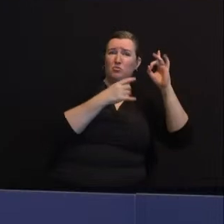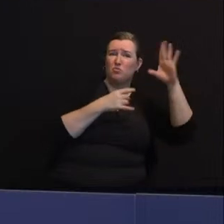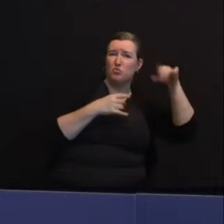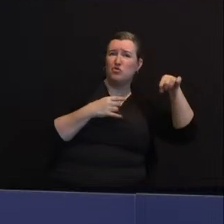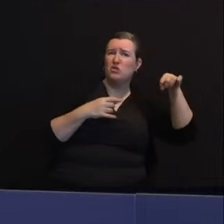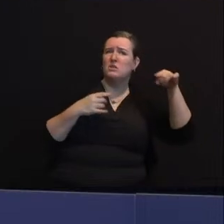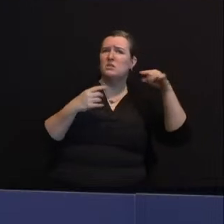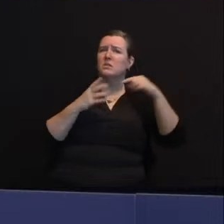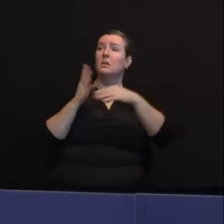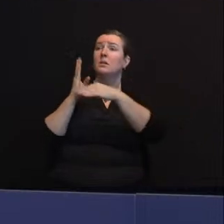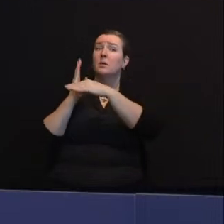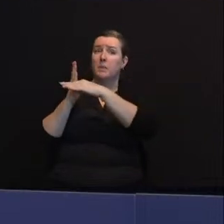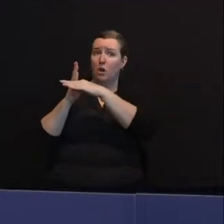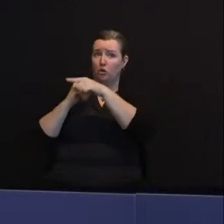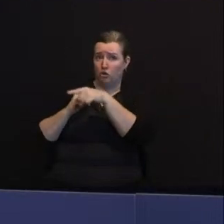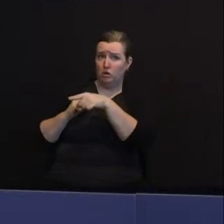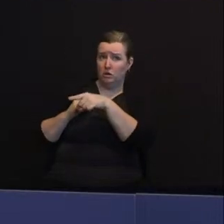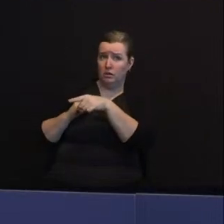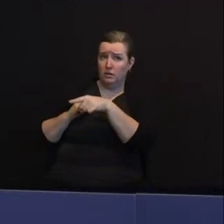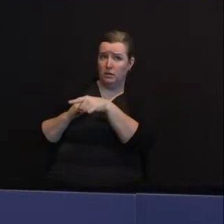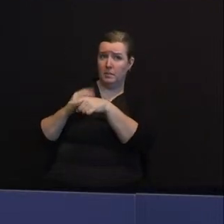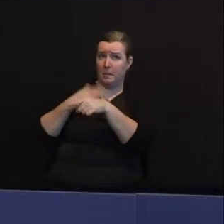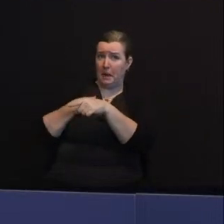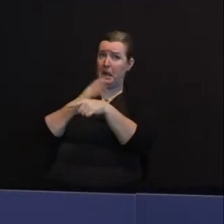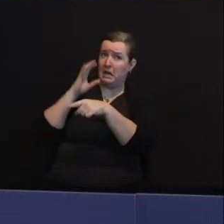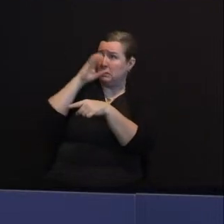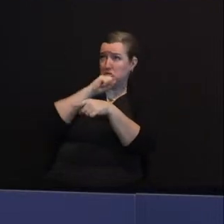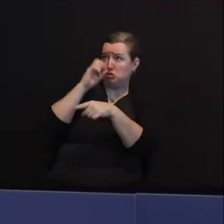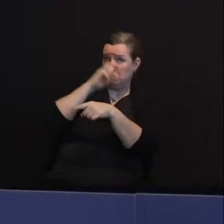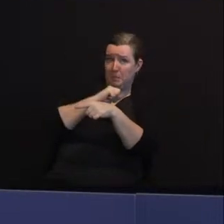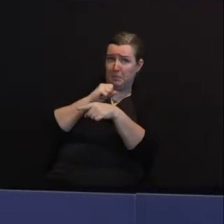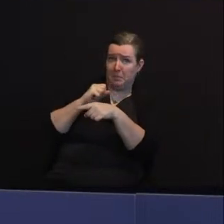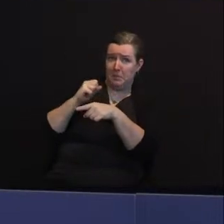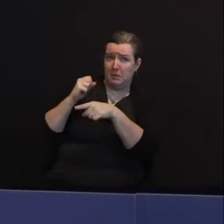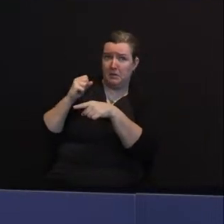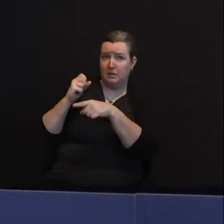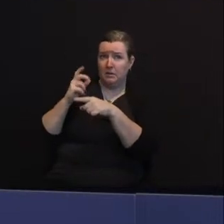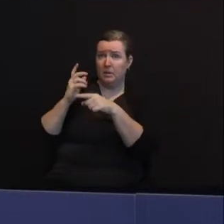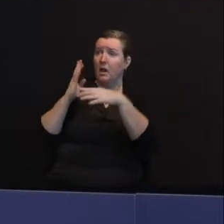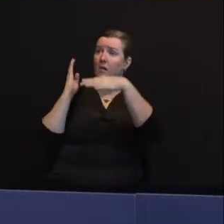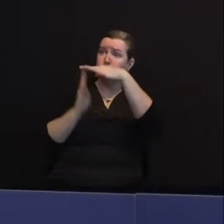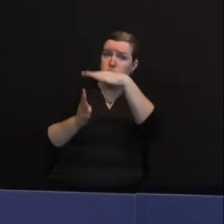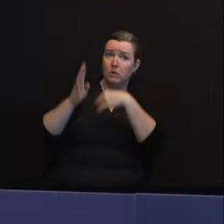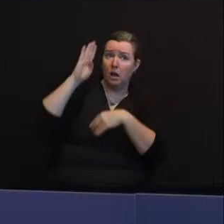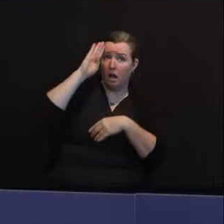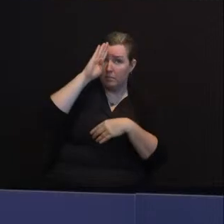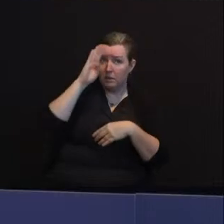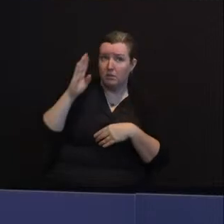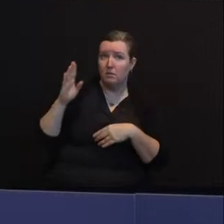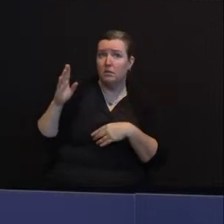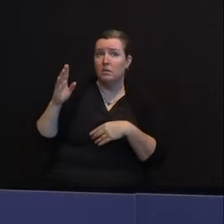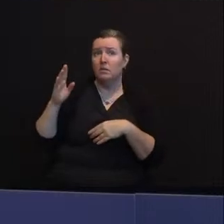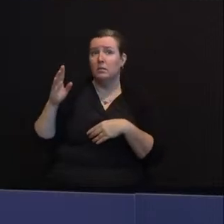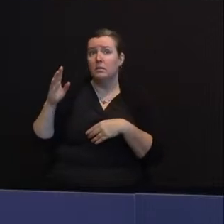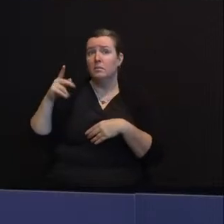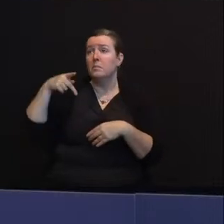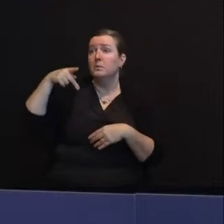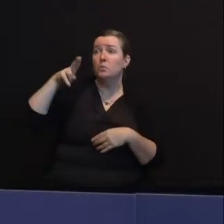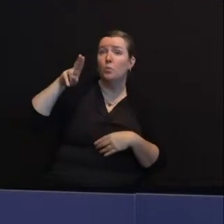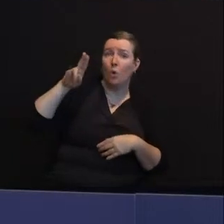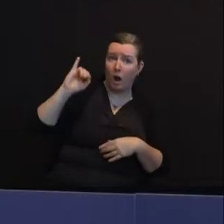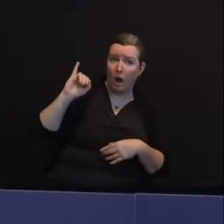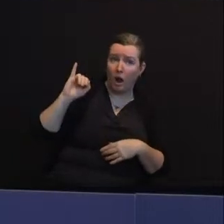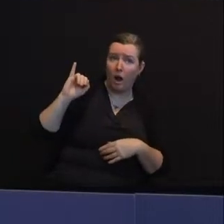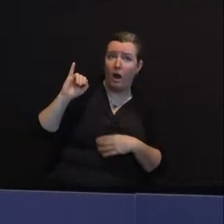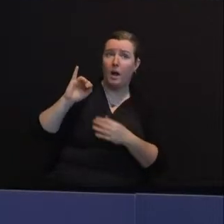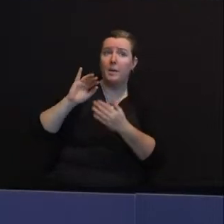the assumptions are that current hospitalizations and the conversion from PUI to